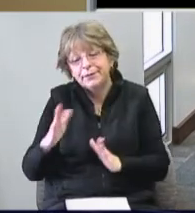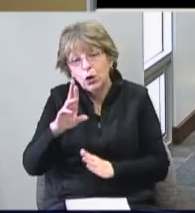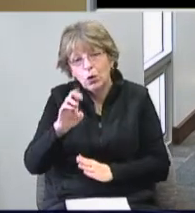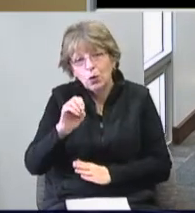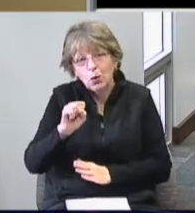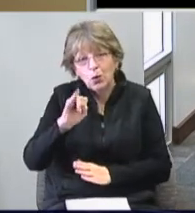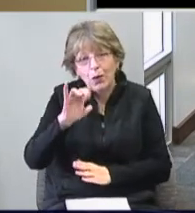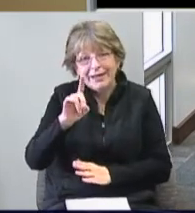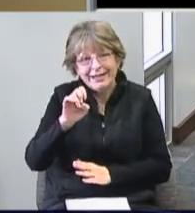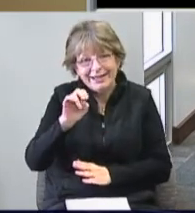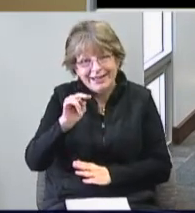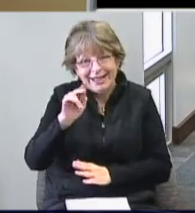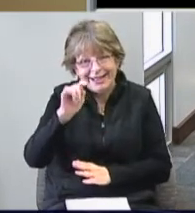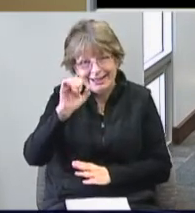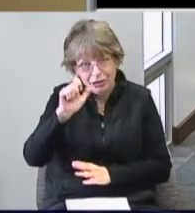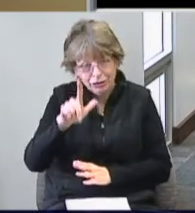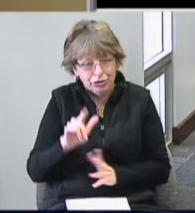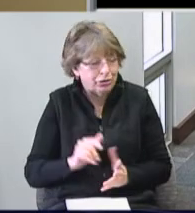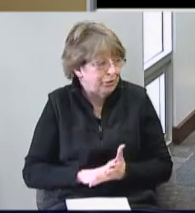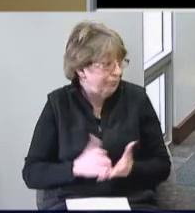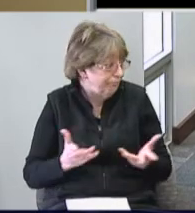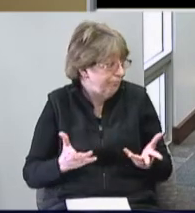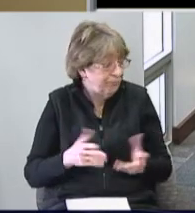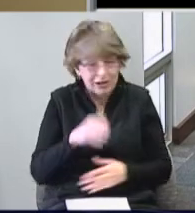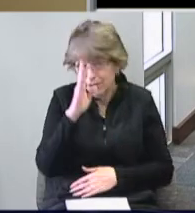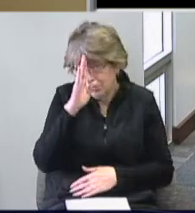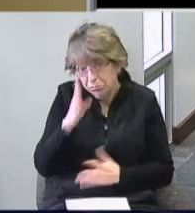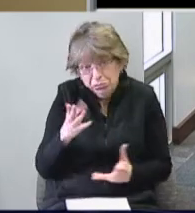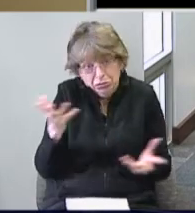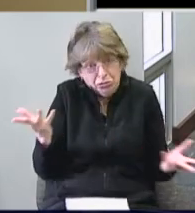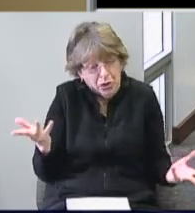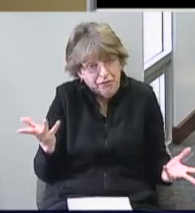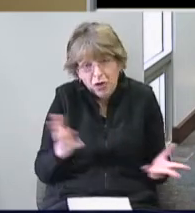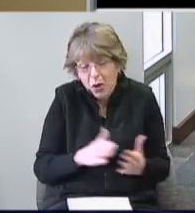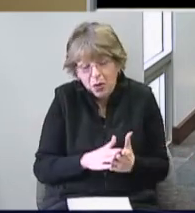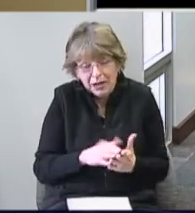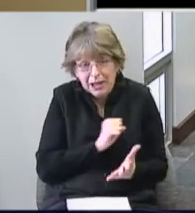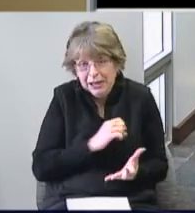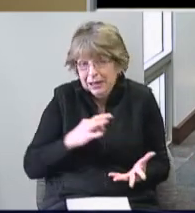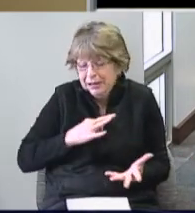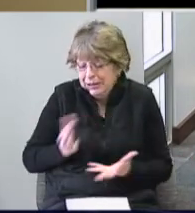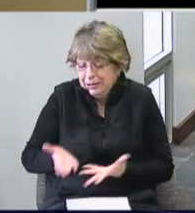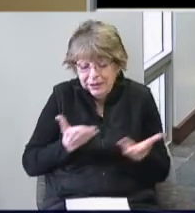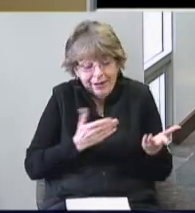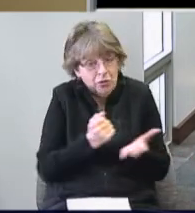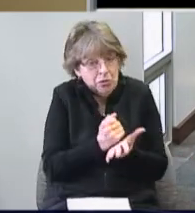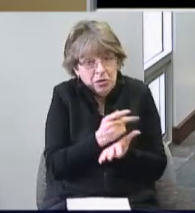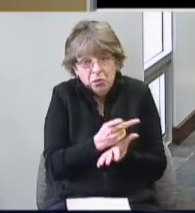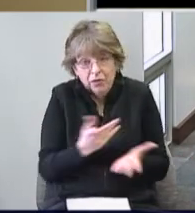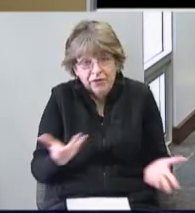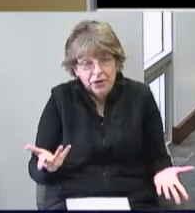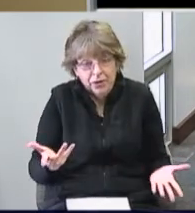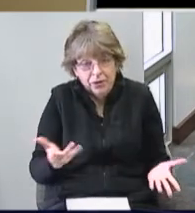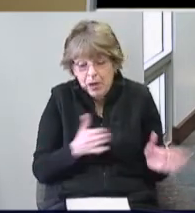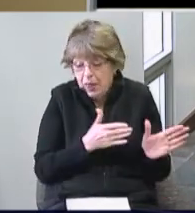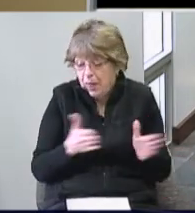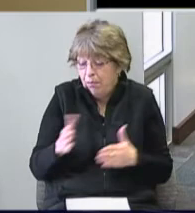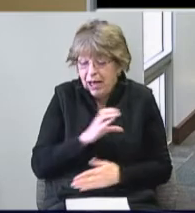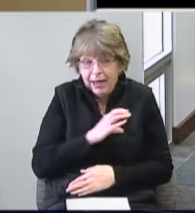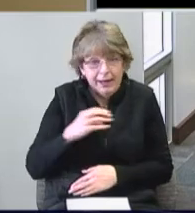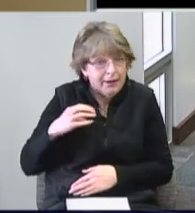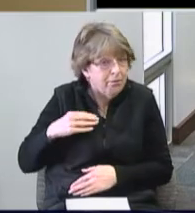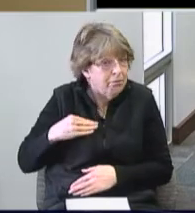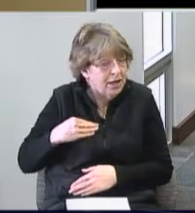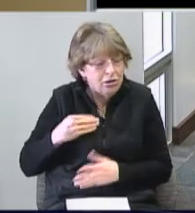So that's what this request is about. It's fairly straightforward. Staff recommended approval. The Planning Commission